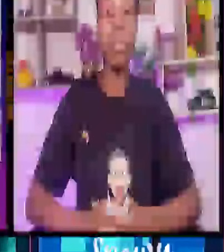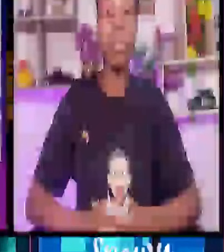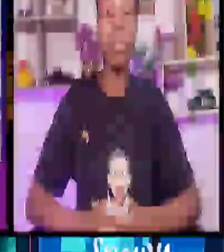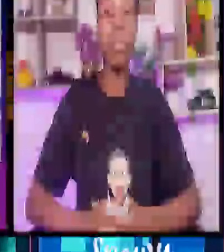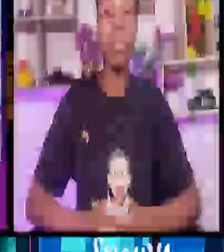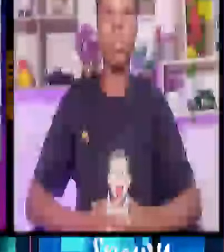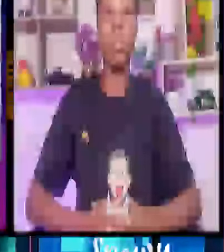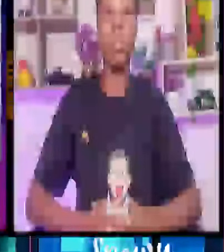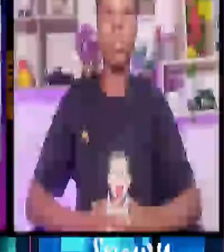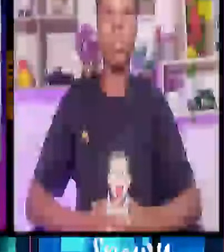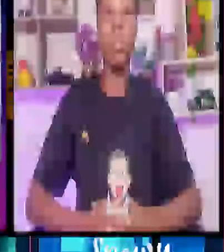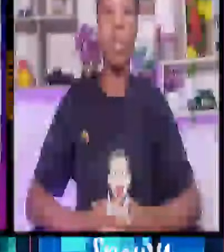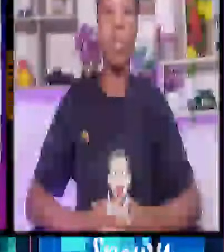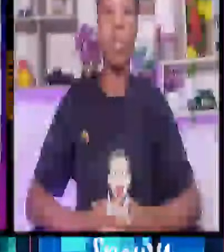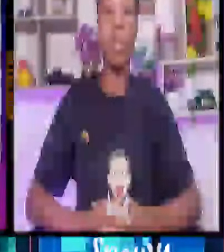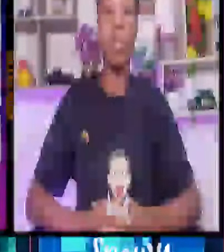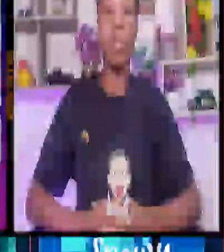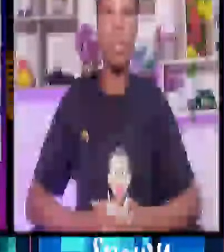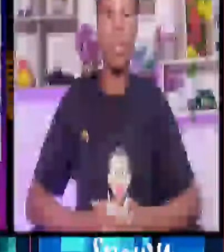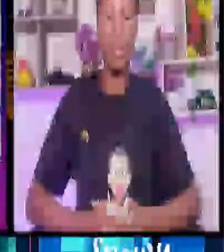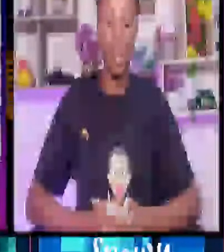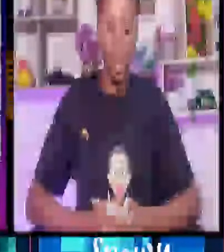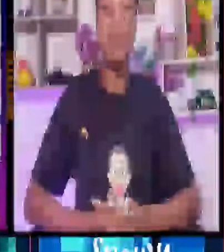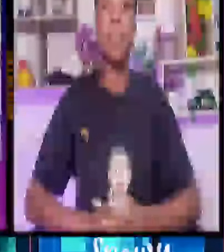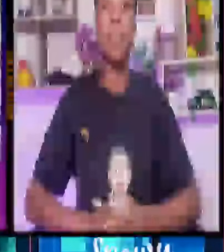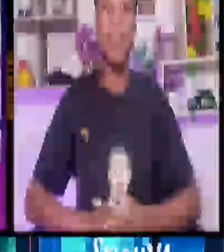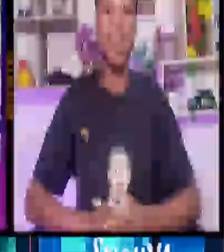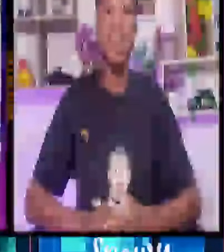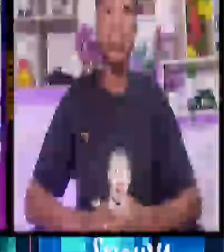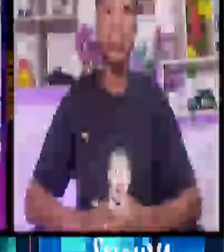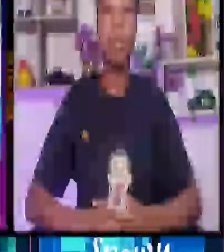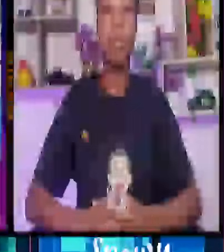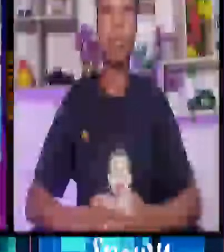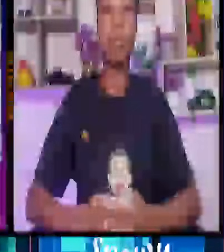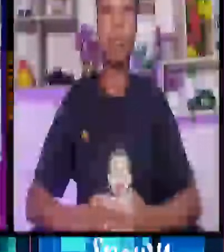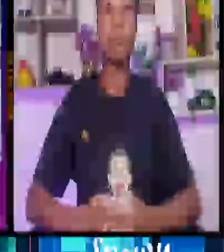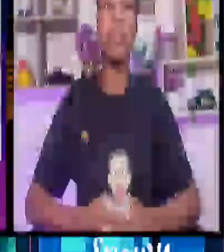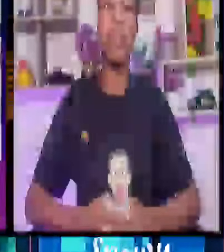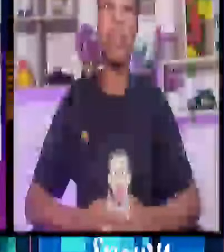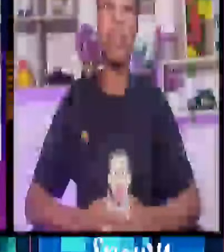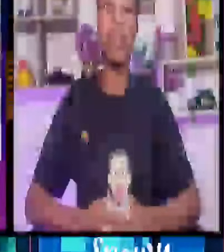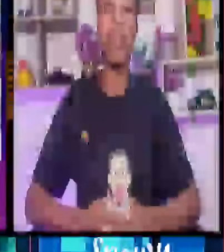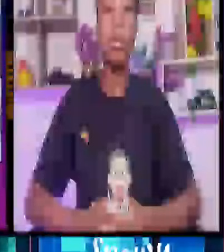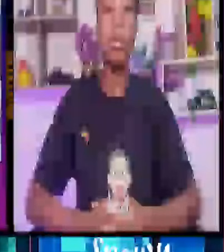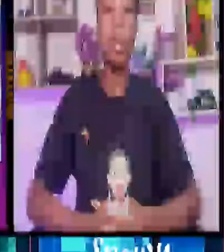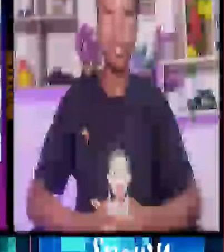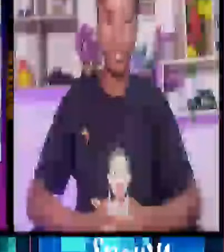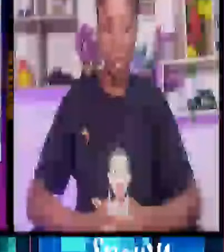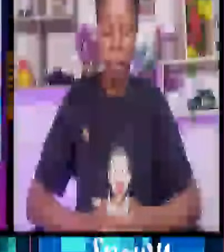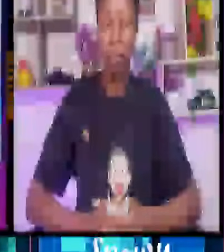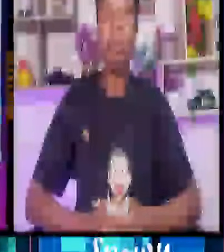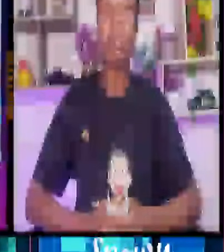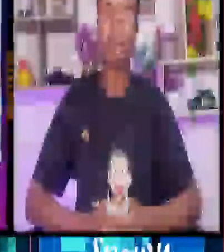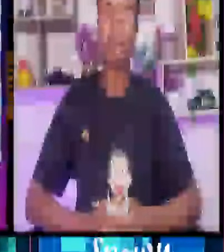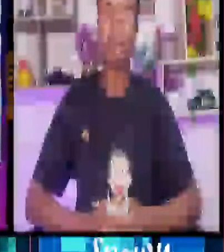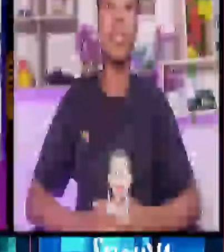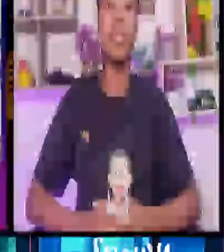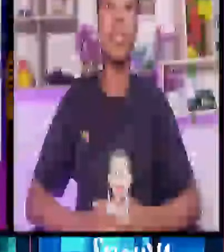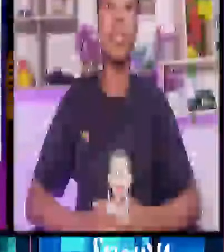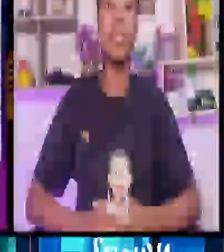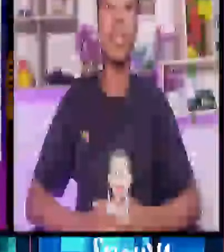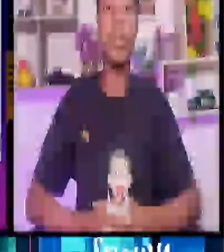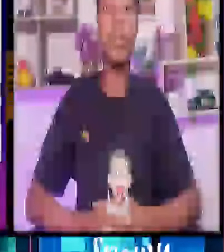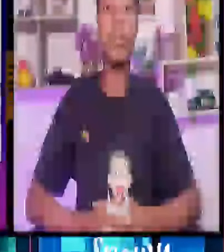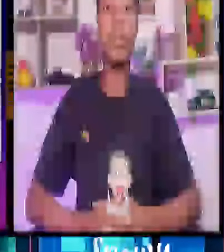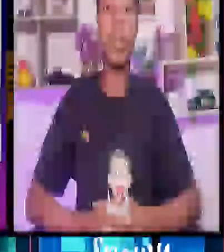had told me, what was the briefing you had, Miracles? I would have advised against it. What briefing did